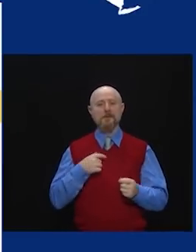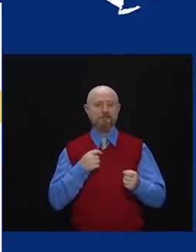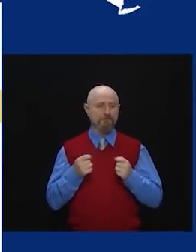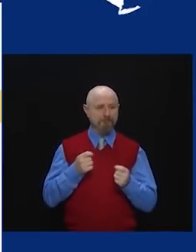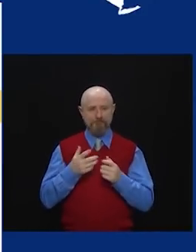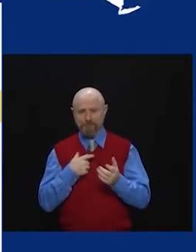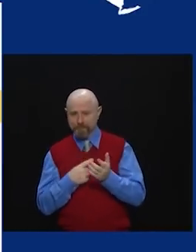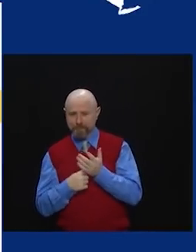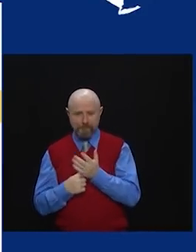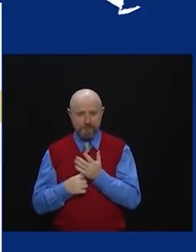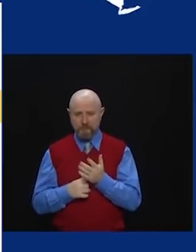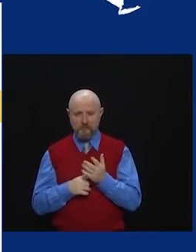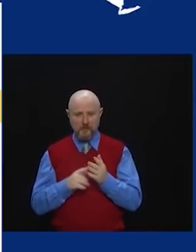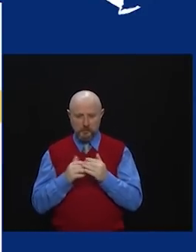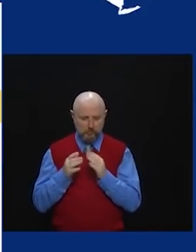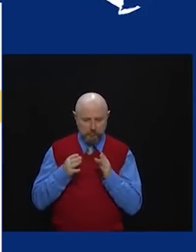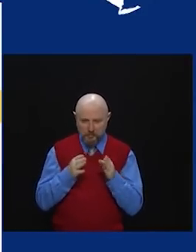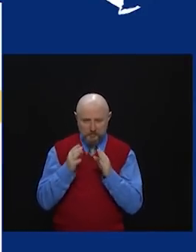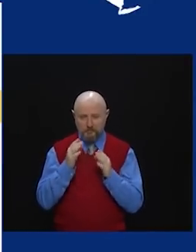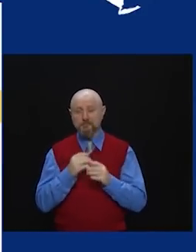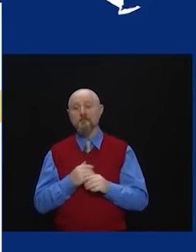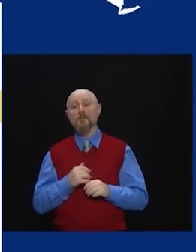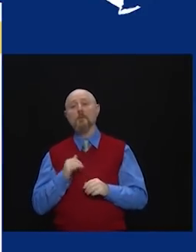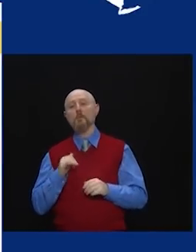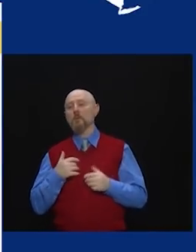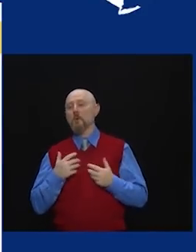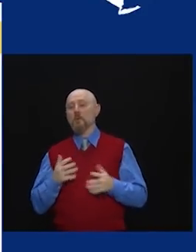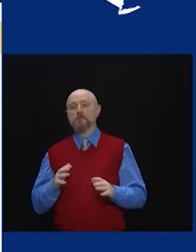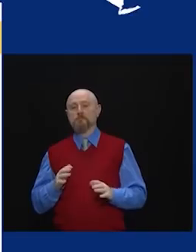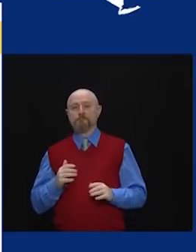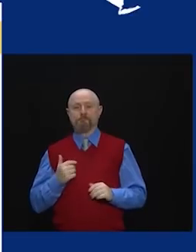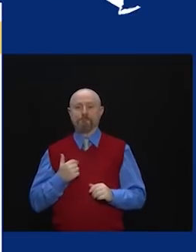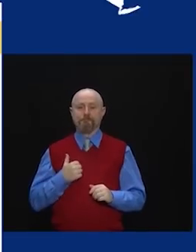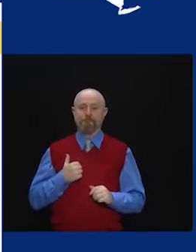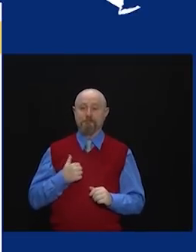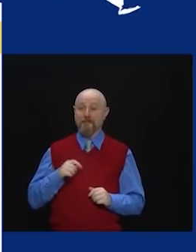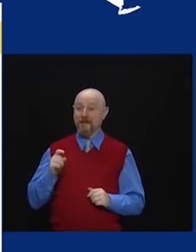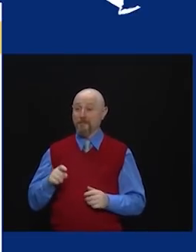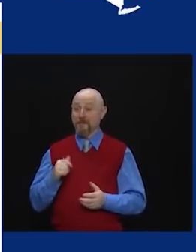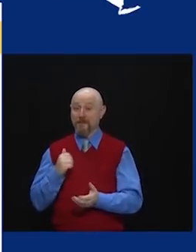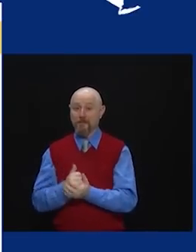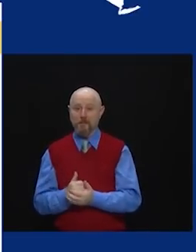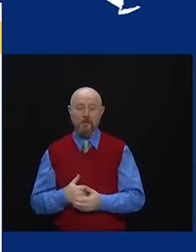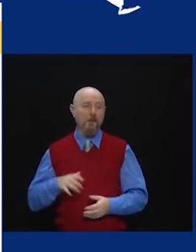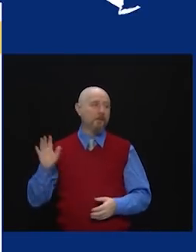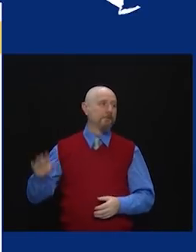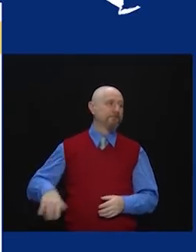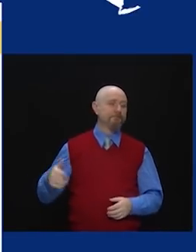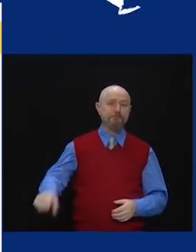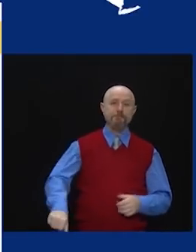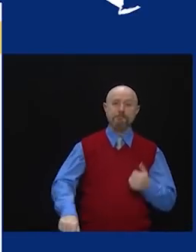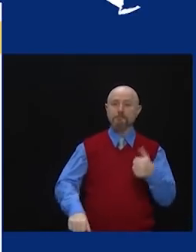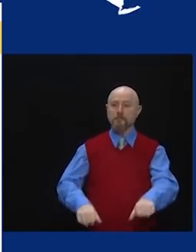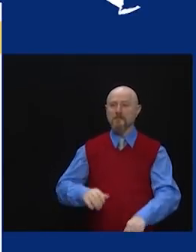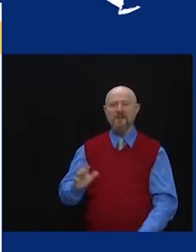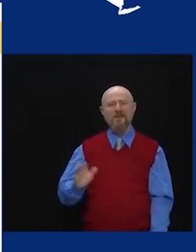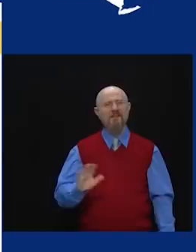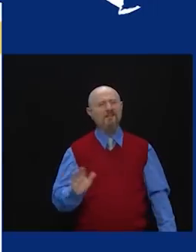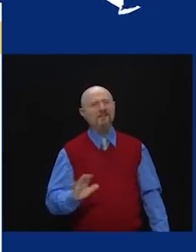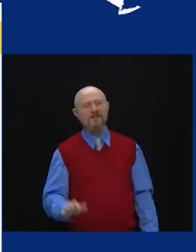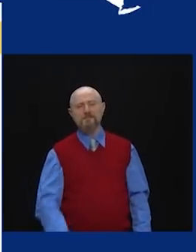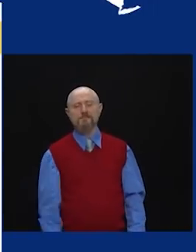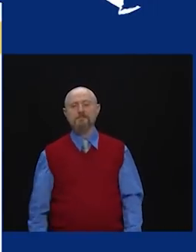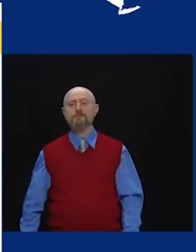individual who needs life-saving medical care is denied. So that's part of our overall strategies. Everyone's asking about the breakdown of vaccinated